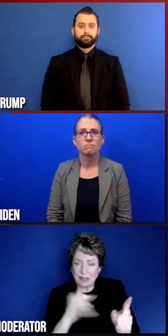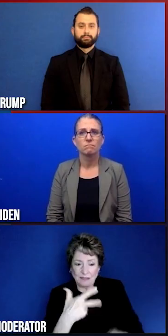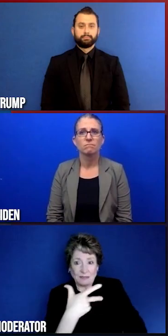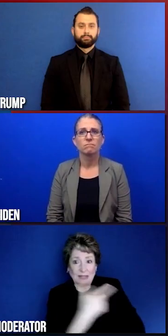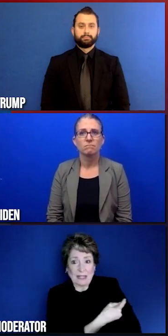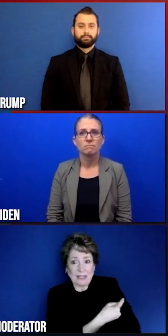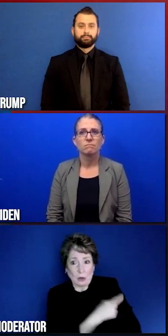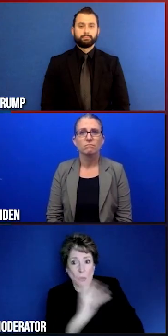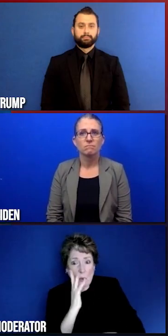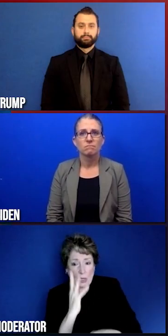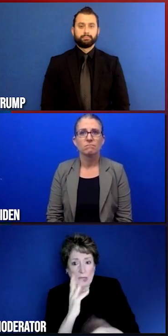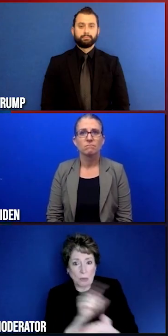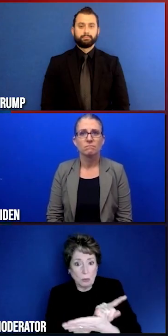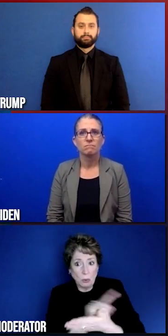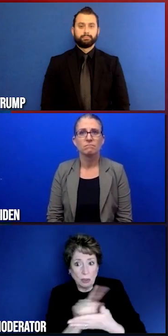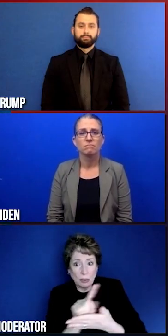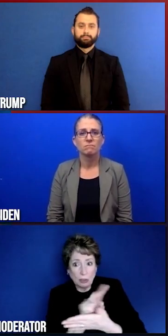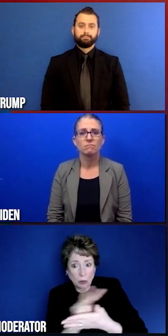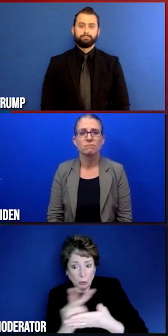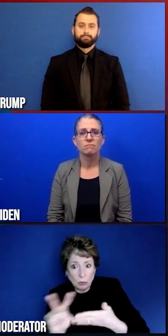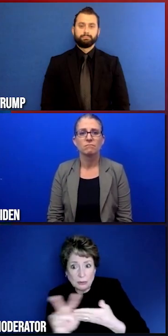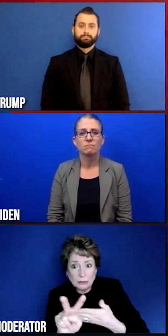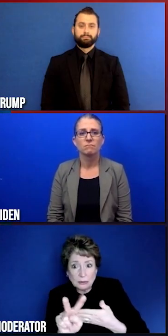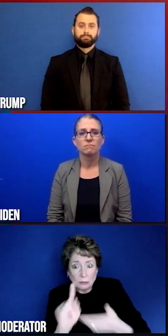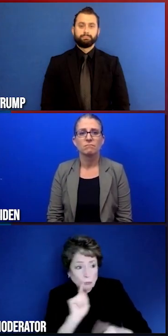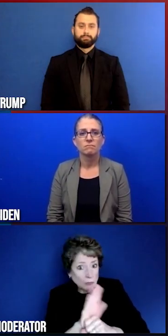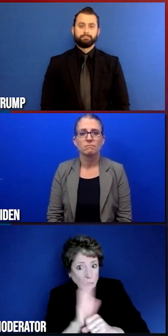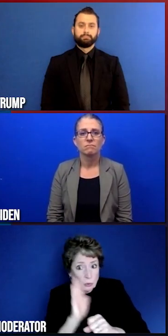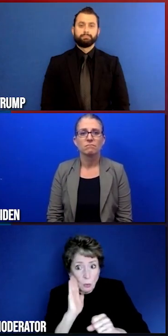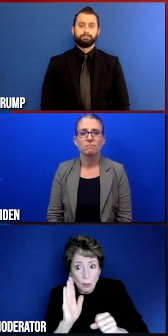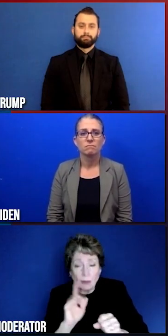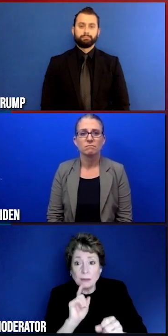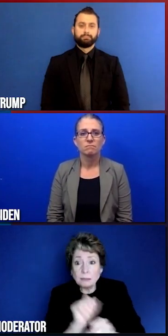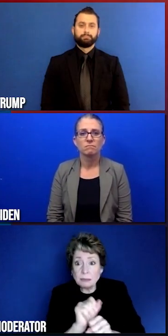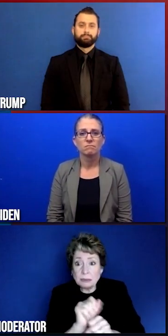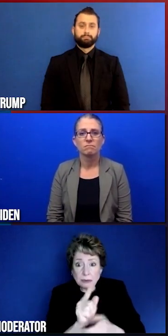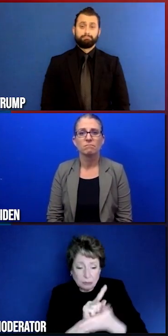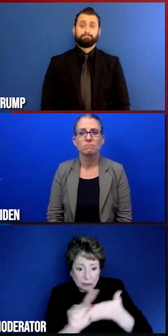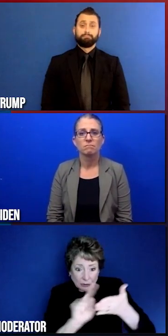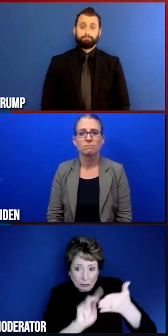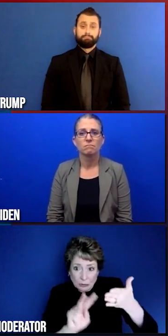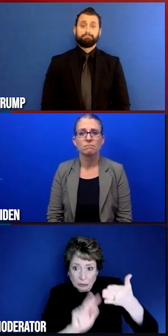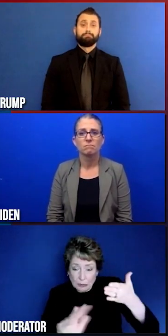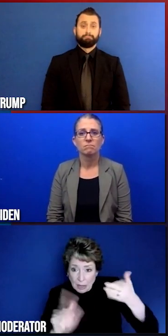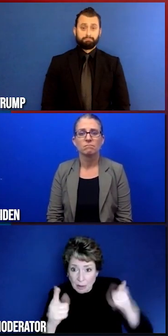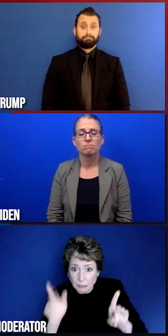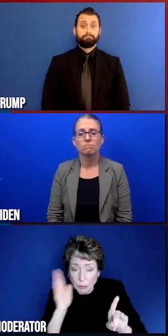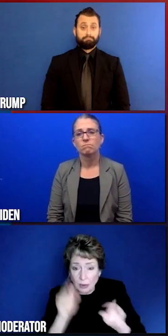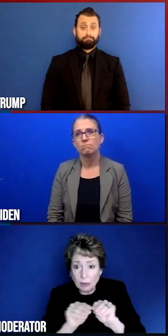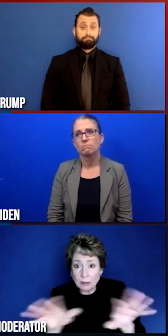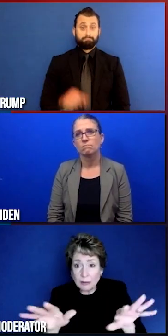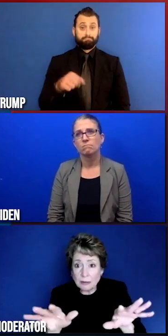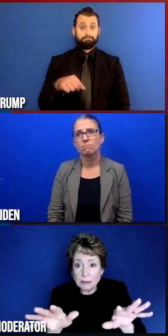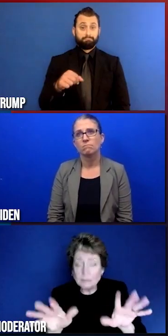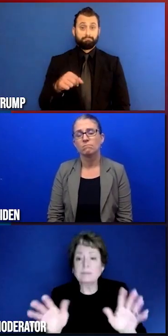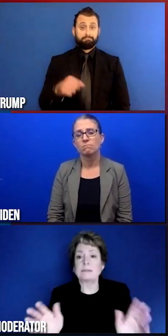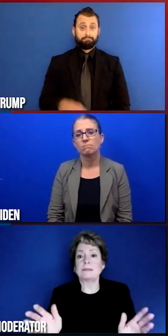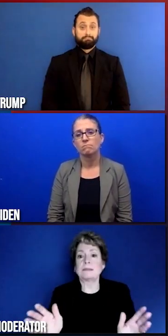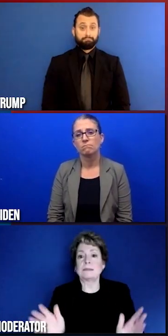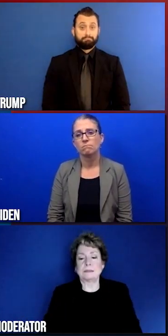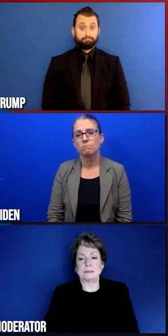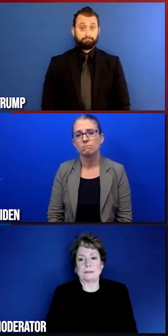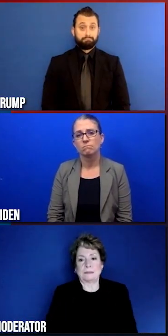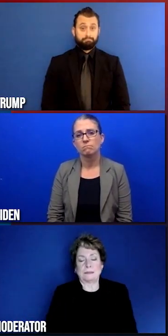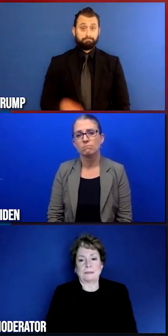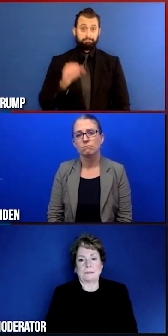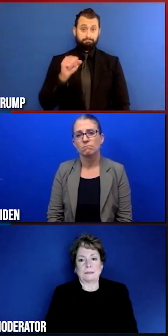it has a good chance. There are two companies, I think, within a matter of weeks, and it will be distributed very quickly. Can you tell us which companies? Johnson &